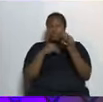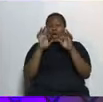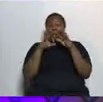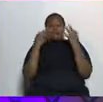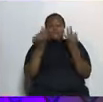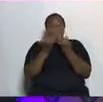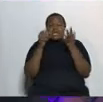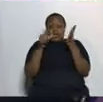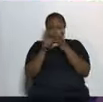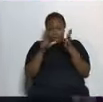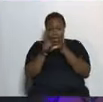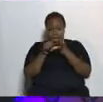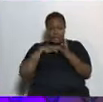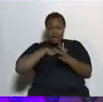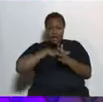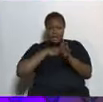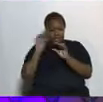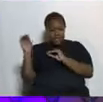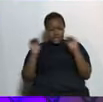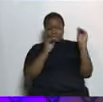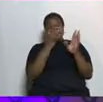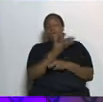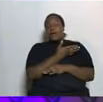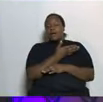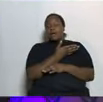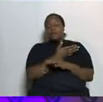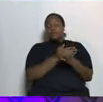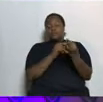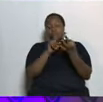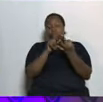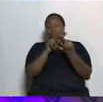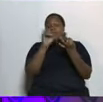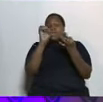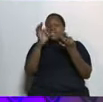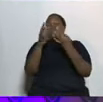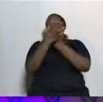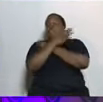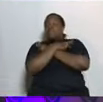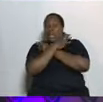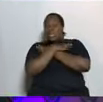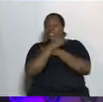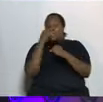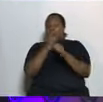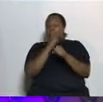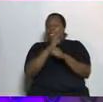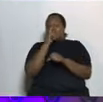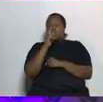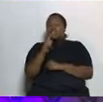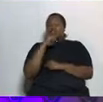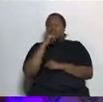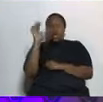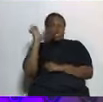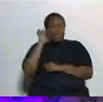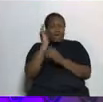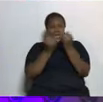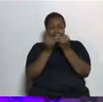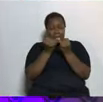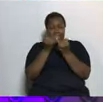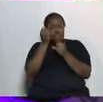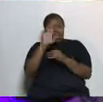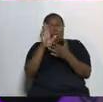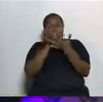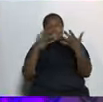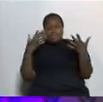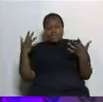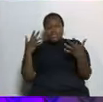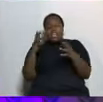back, I want you to come. If your friends have been holding you back, you come. If anything is holding